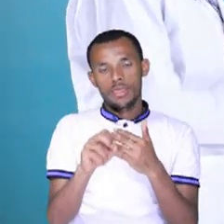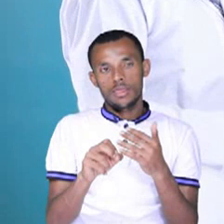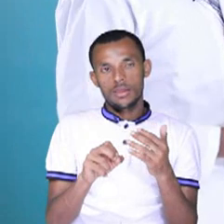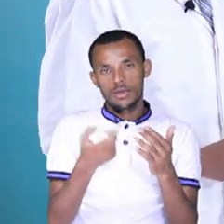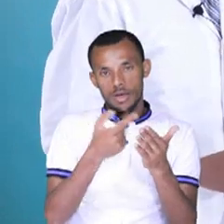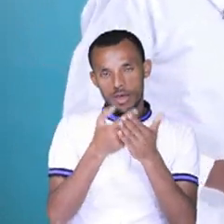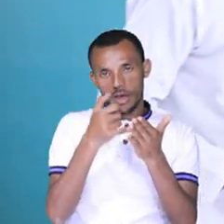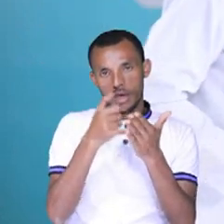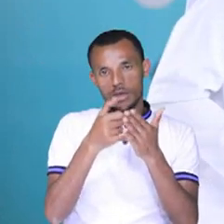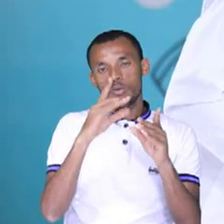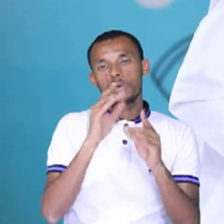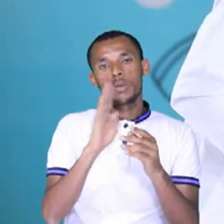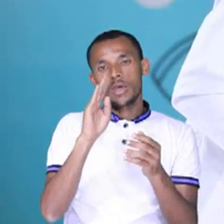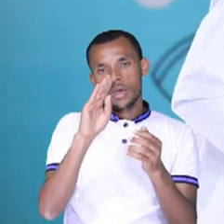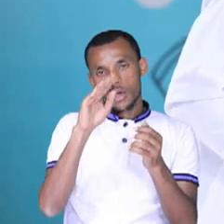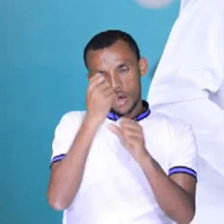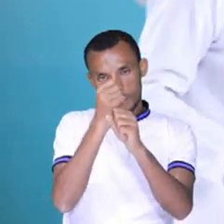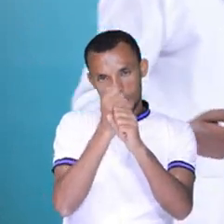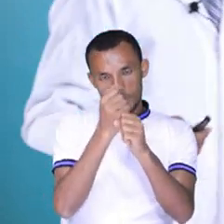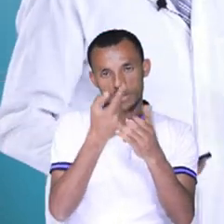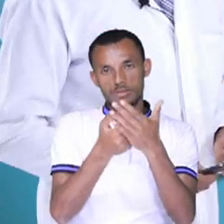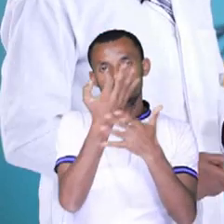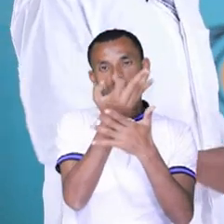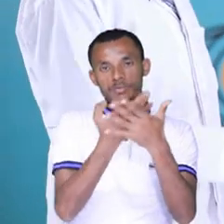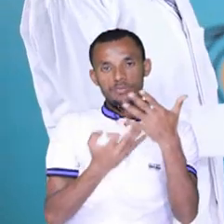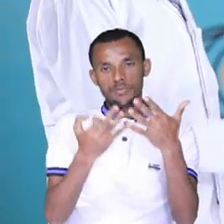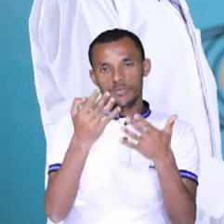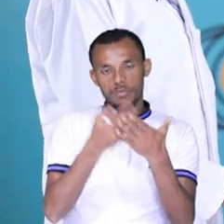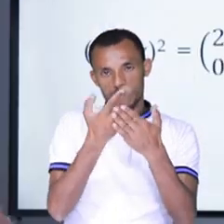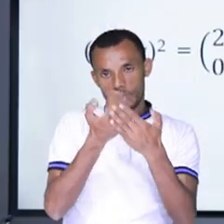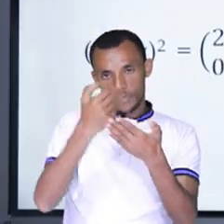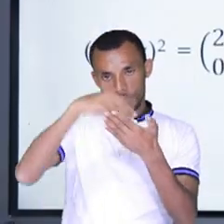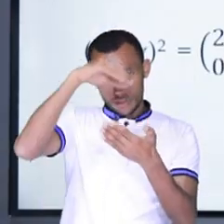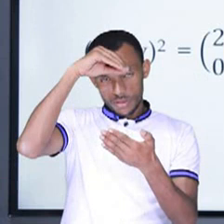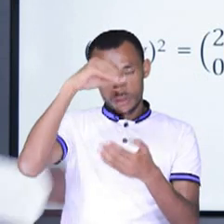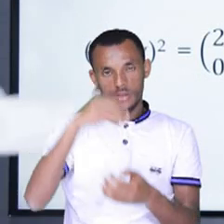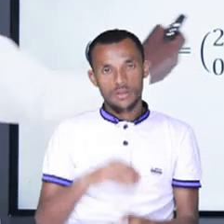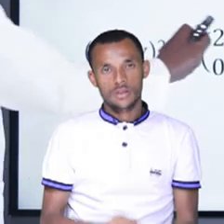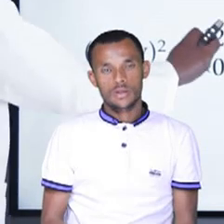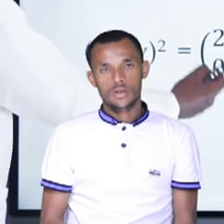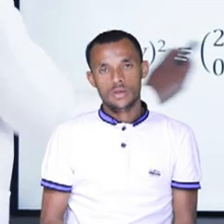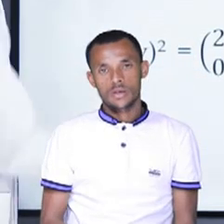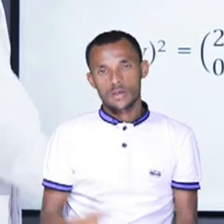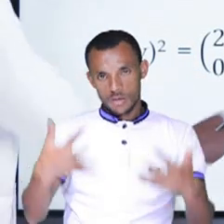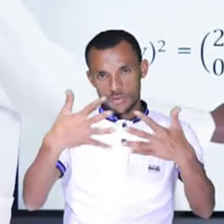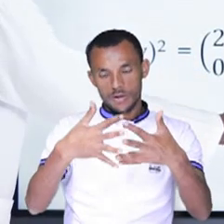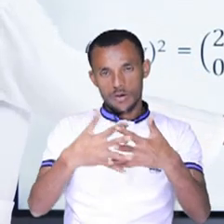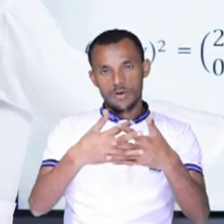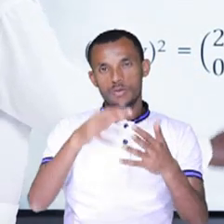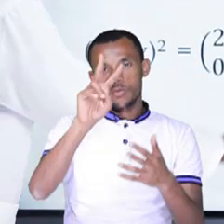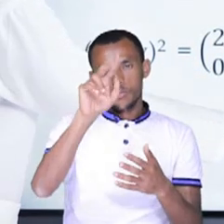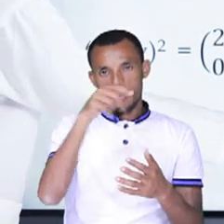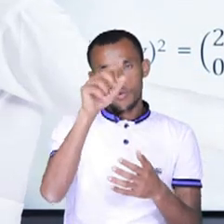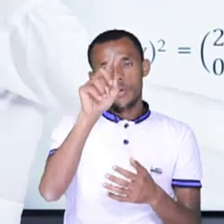That could be calculated by using this formula, what you have learned before. You will go. The combination of 2 come out, it